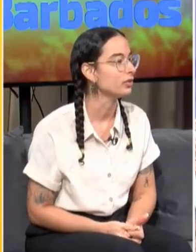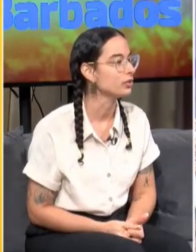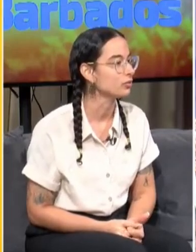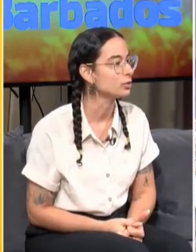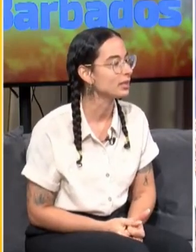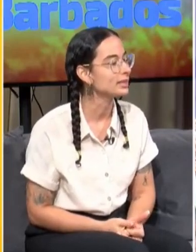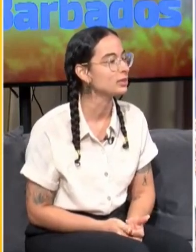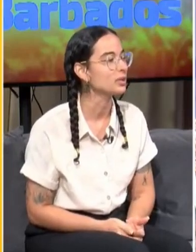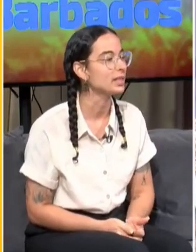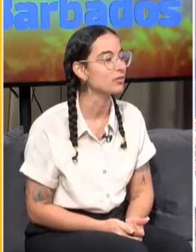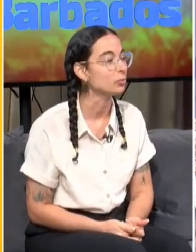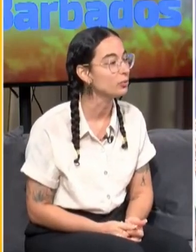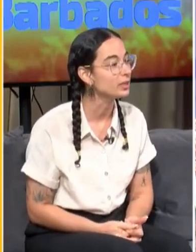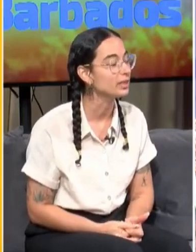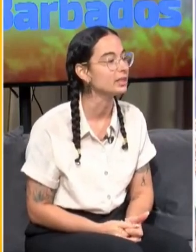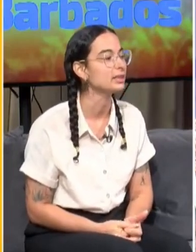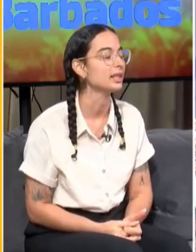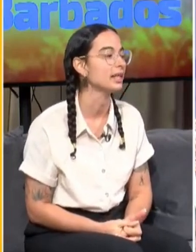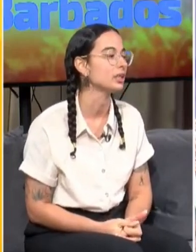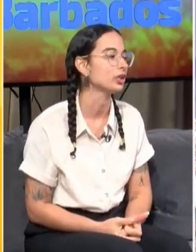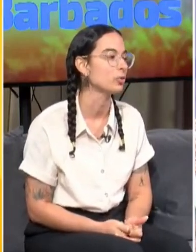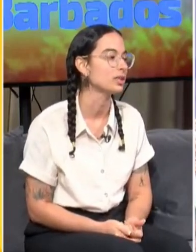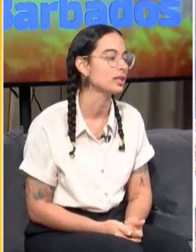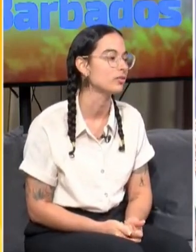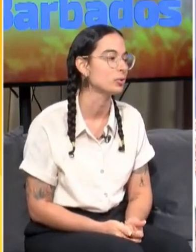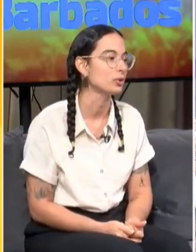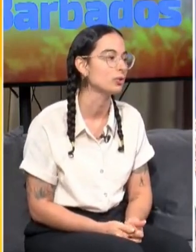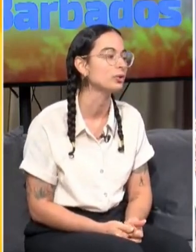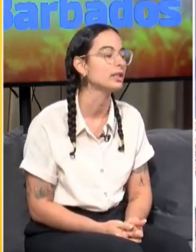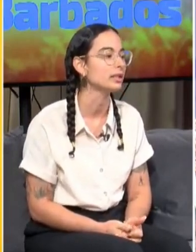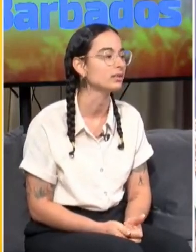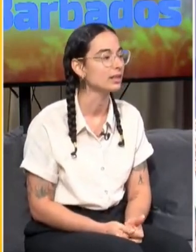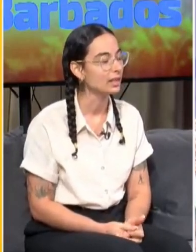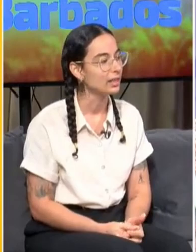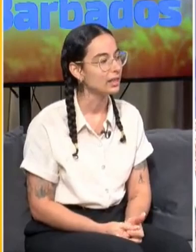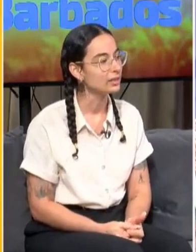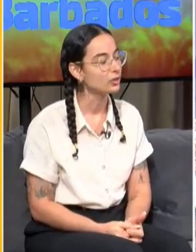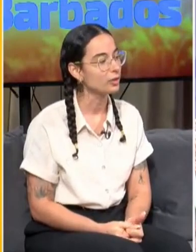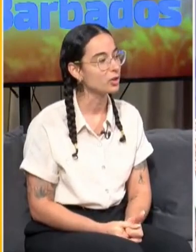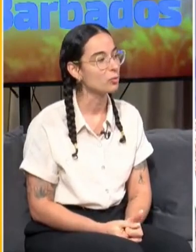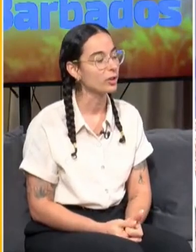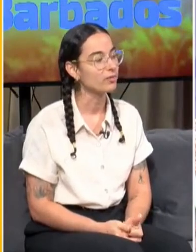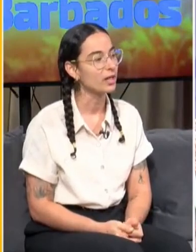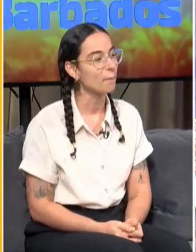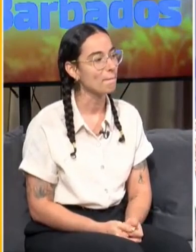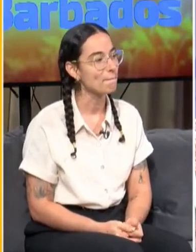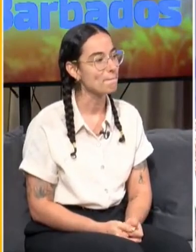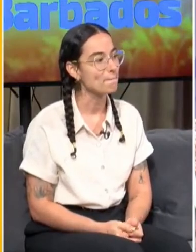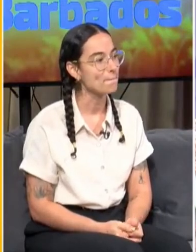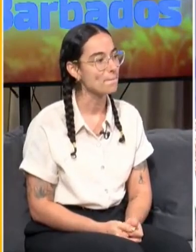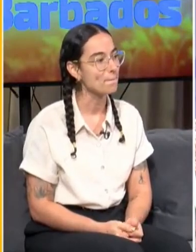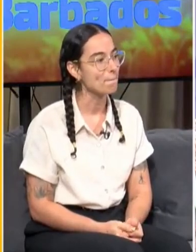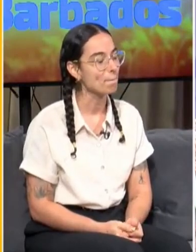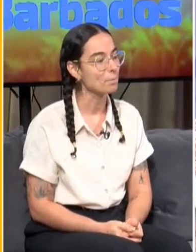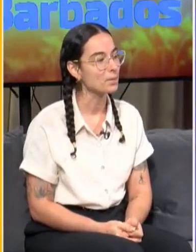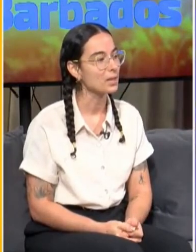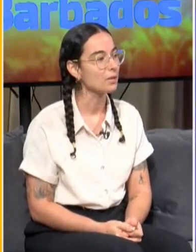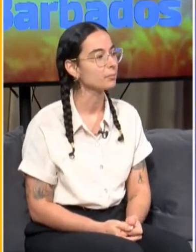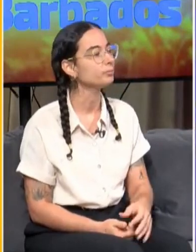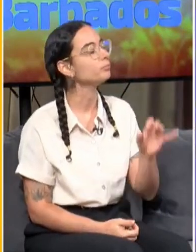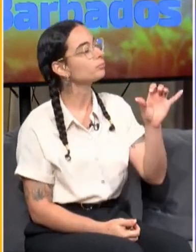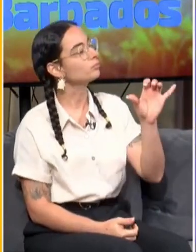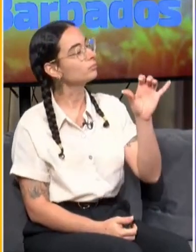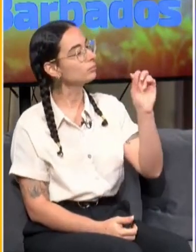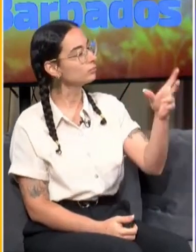in the other different spaces with deaf communities. And I share that with the deaf community locally. And so they become aware of that. Talk to me more about the